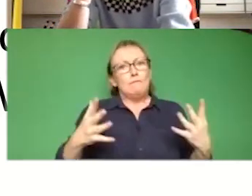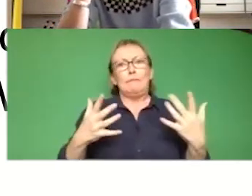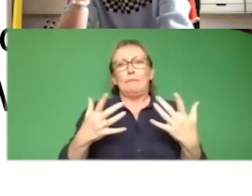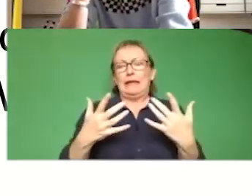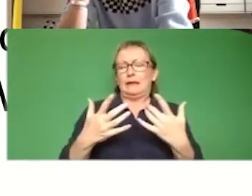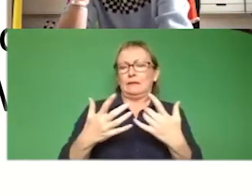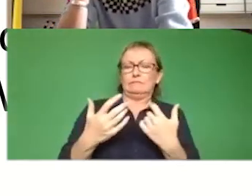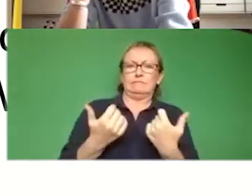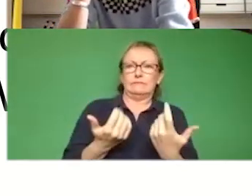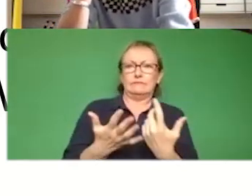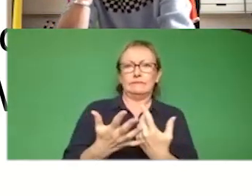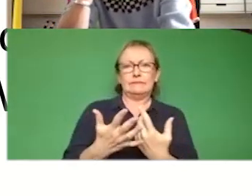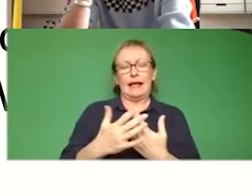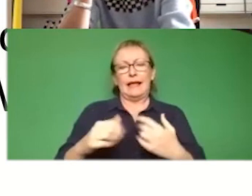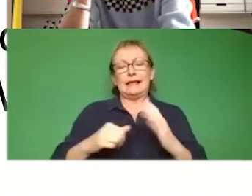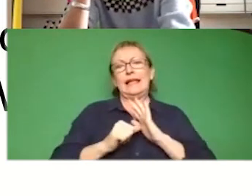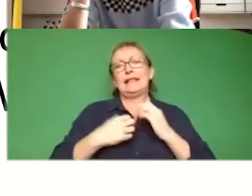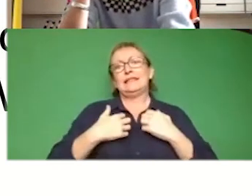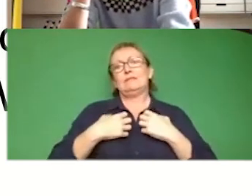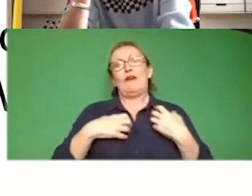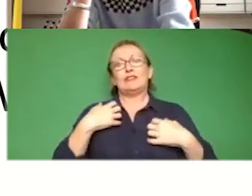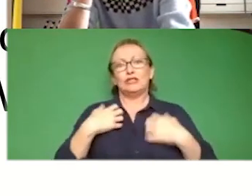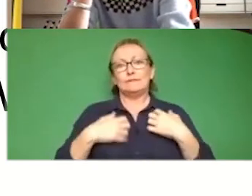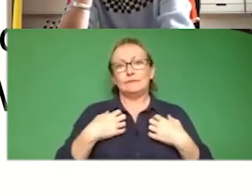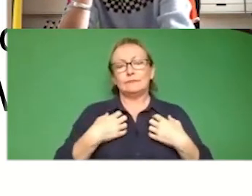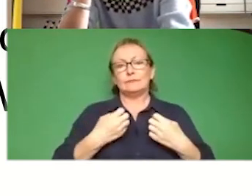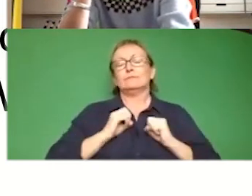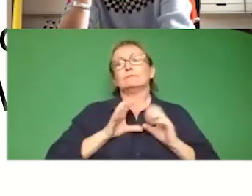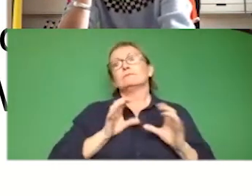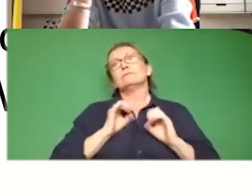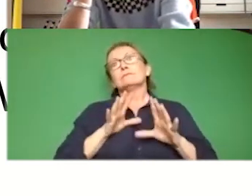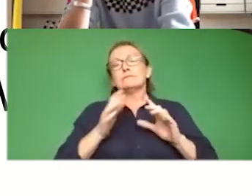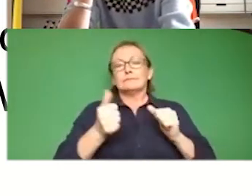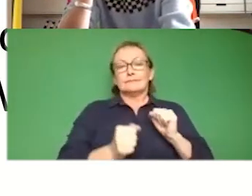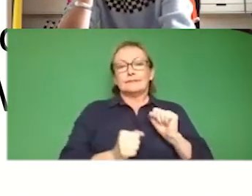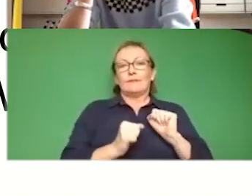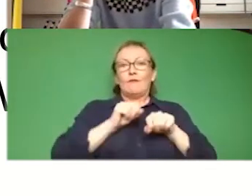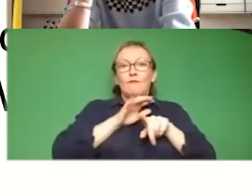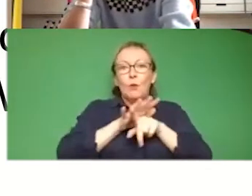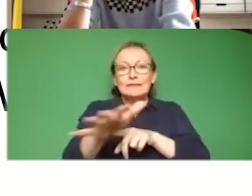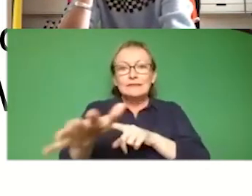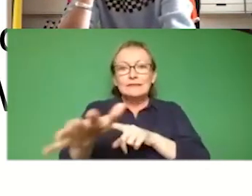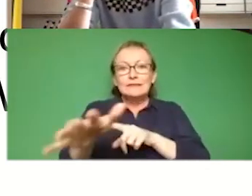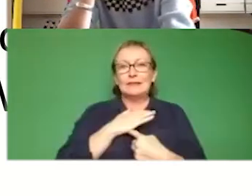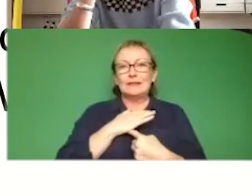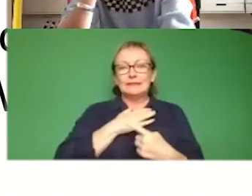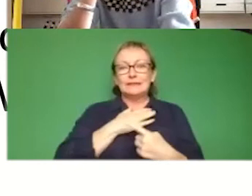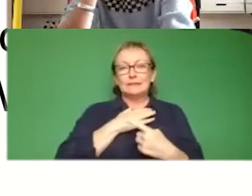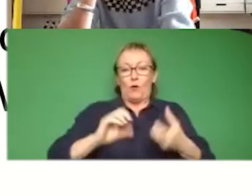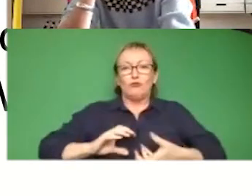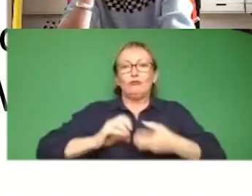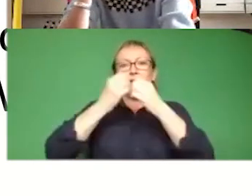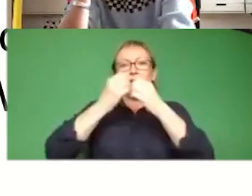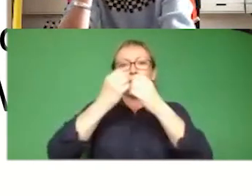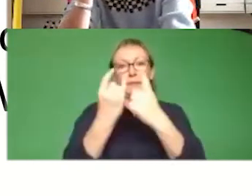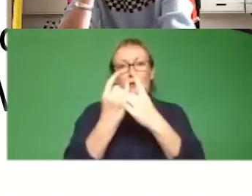fantastic inspiration, but our desire to create something was